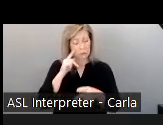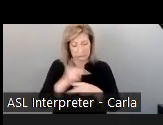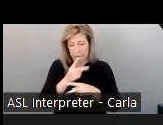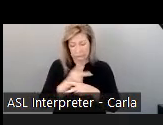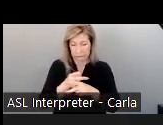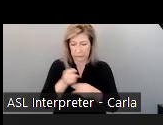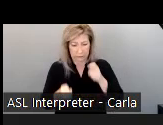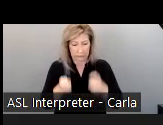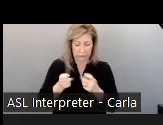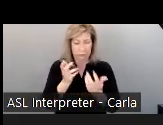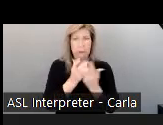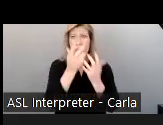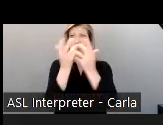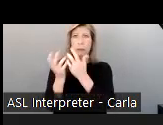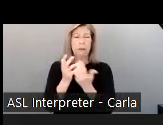world.